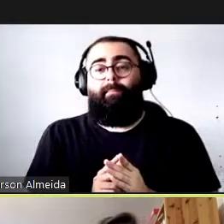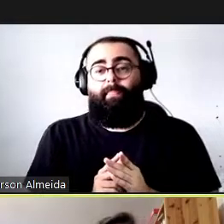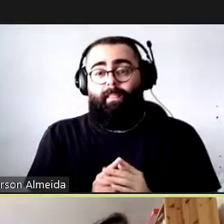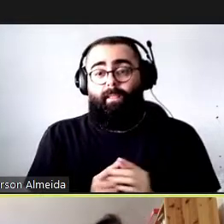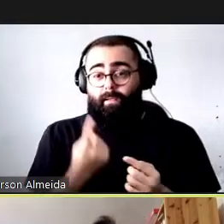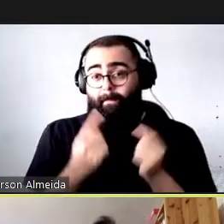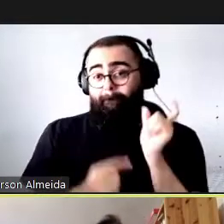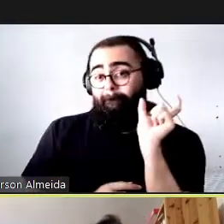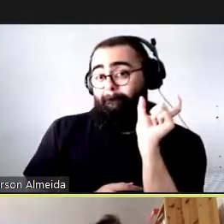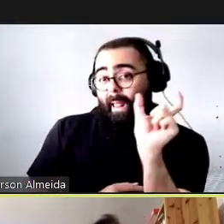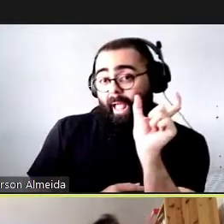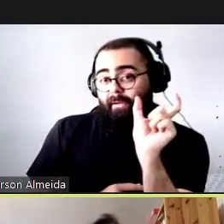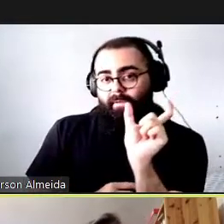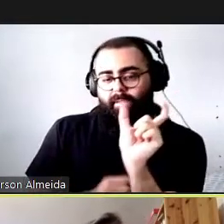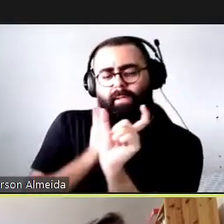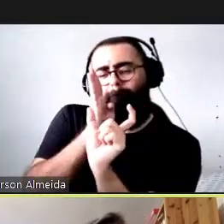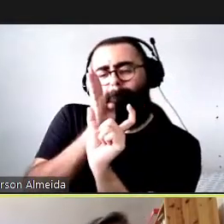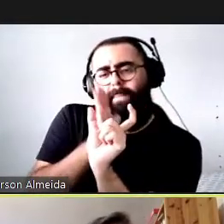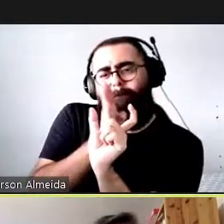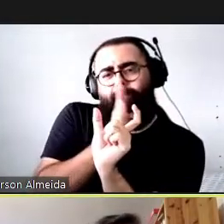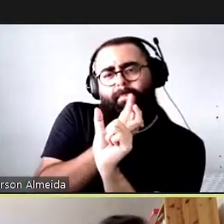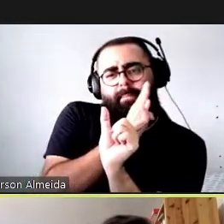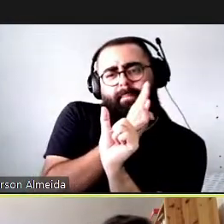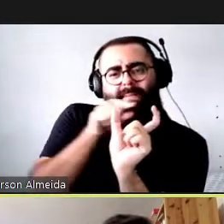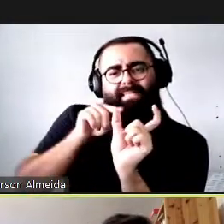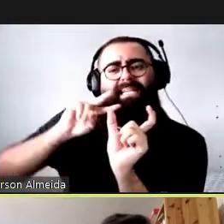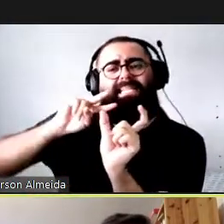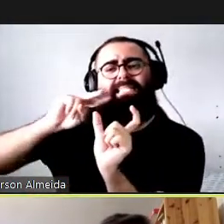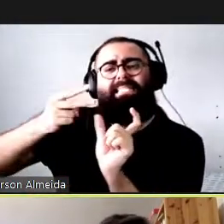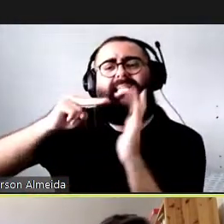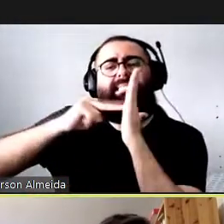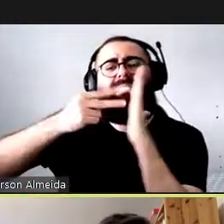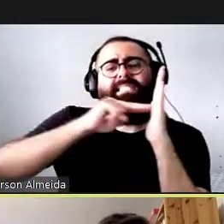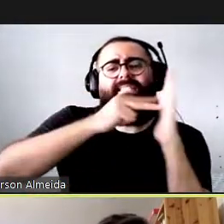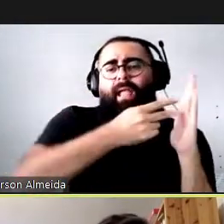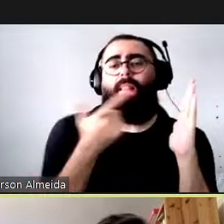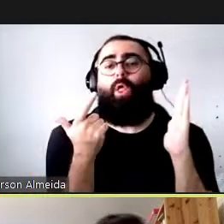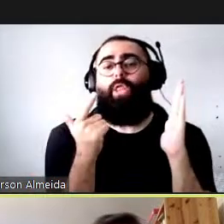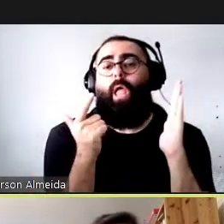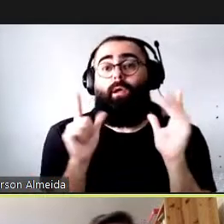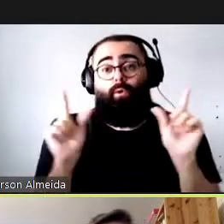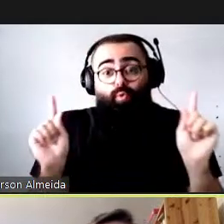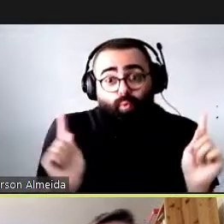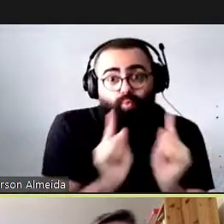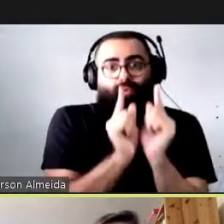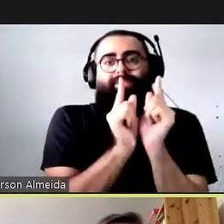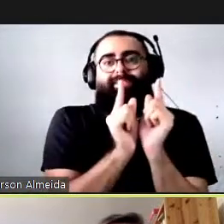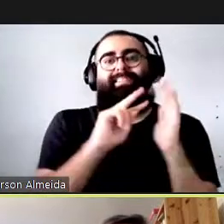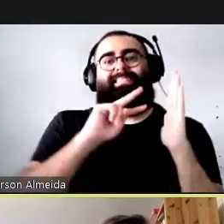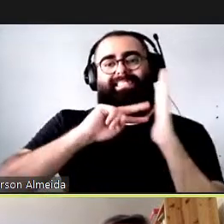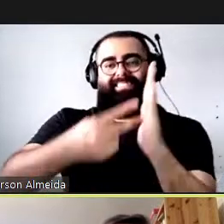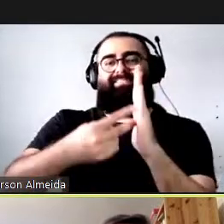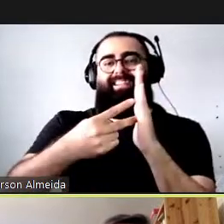meaningless units that could differentiate one sign from another in ASL.